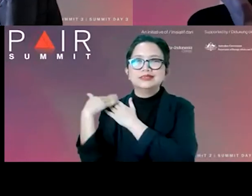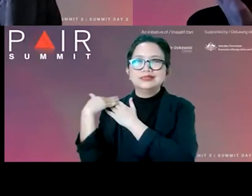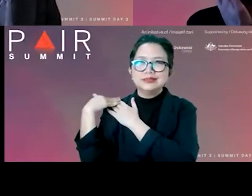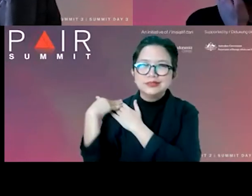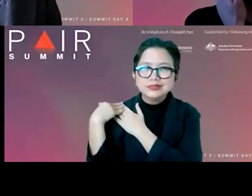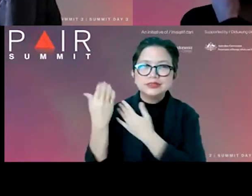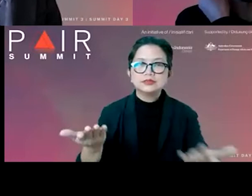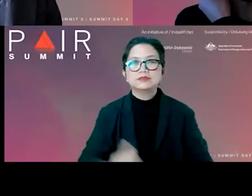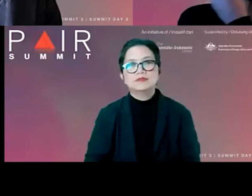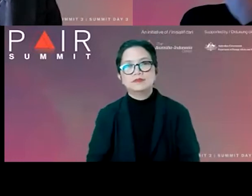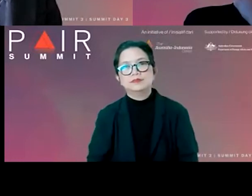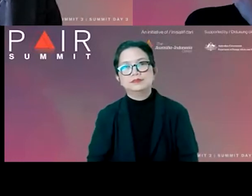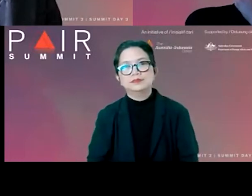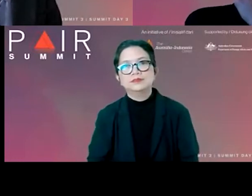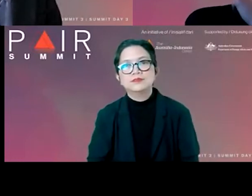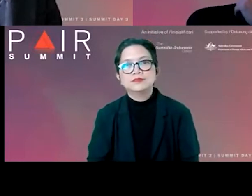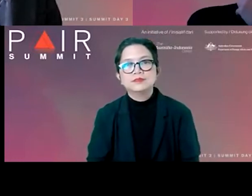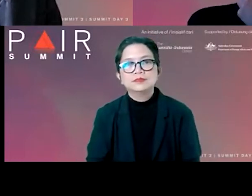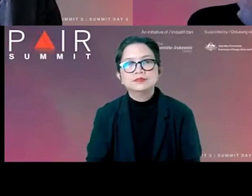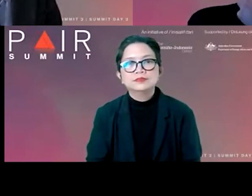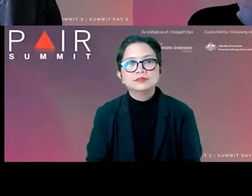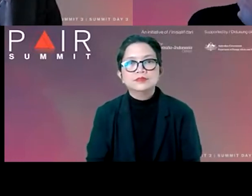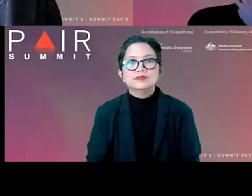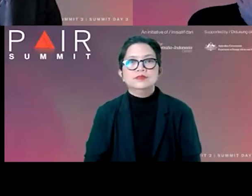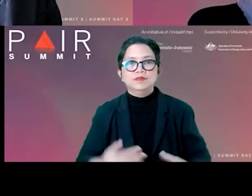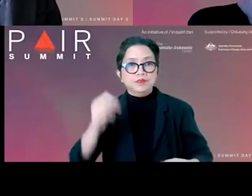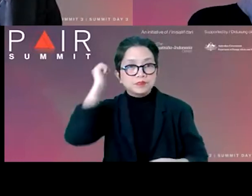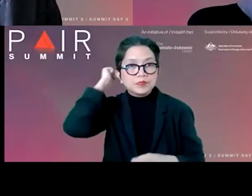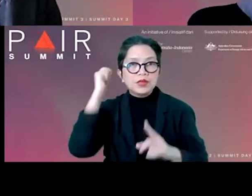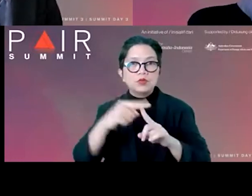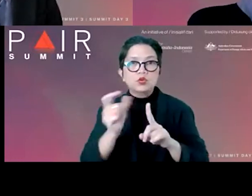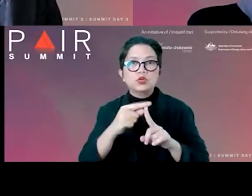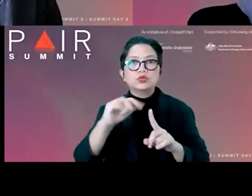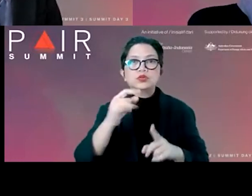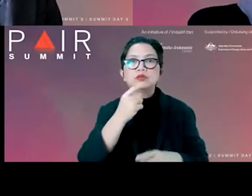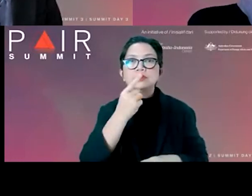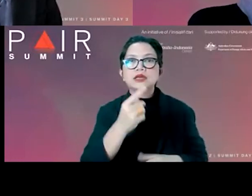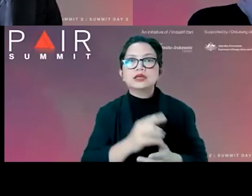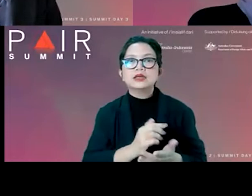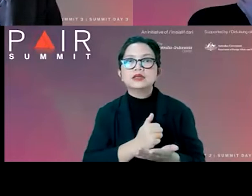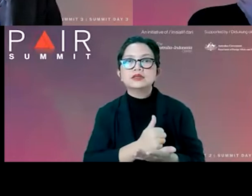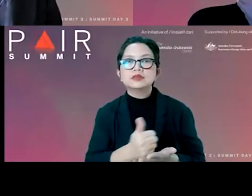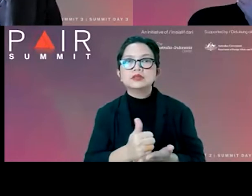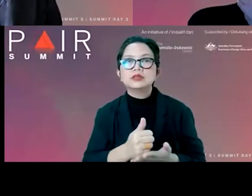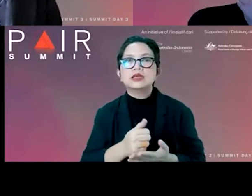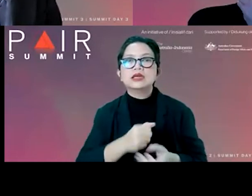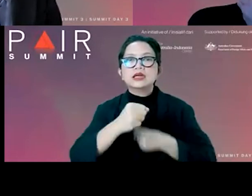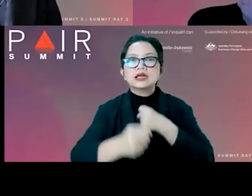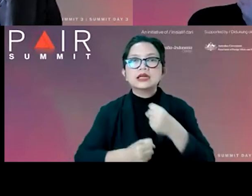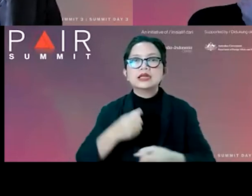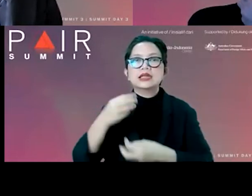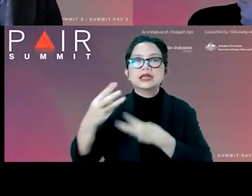Helen, actually, in our model, economic activity is highly depend on openness